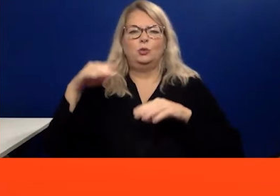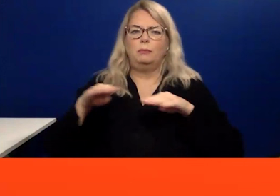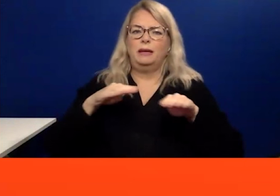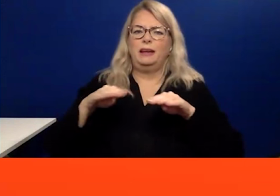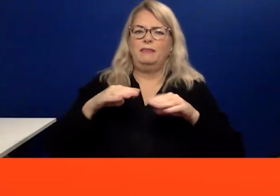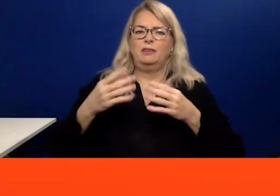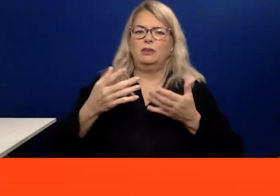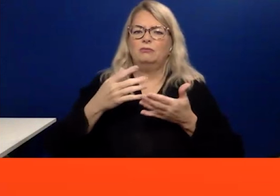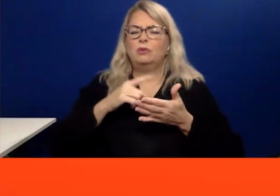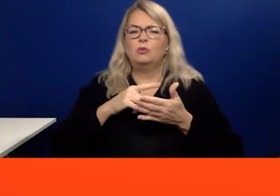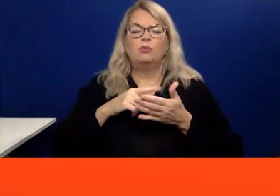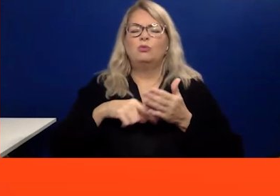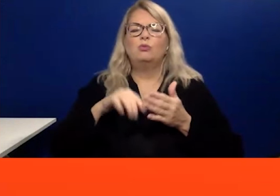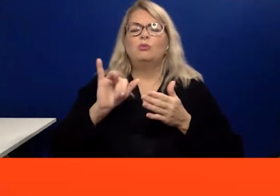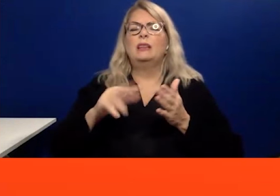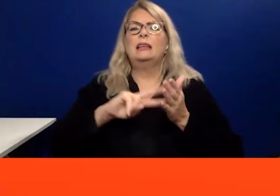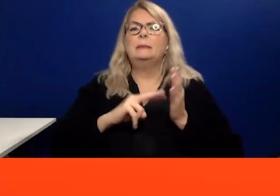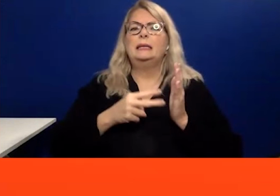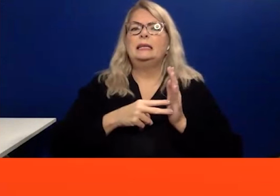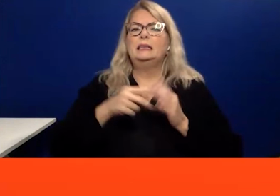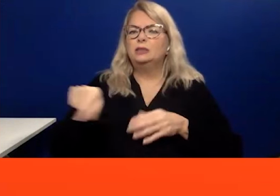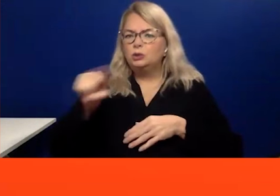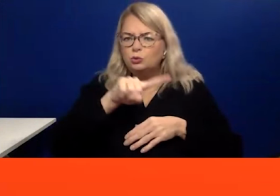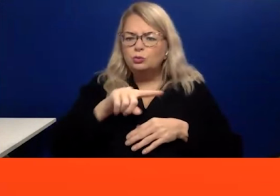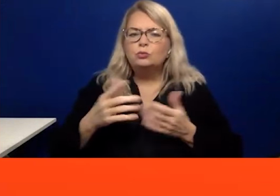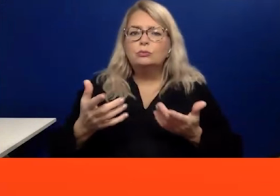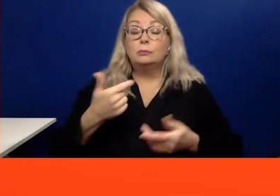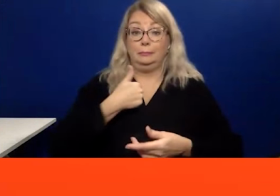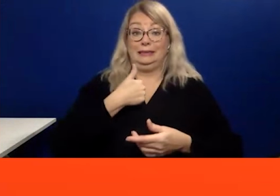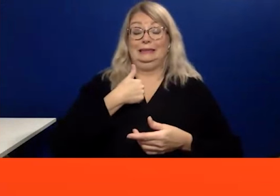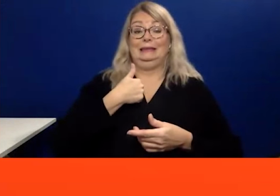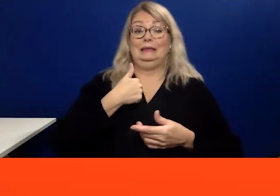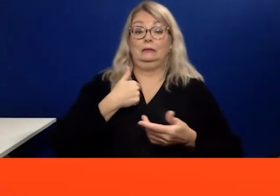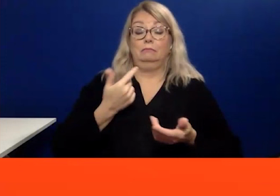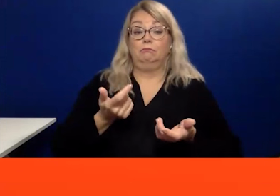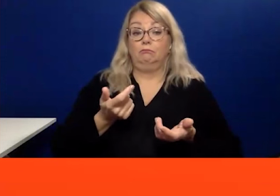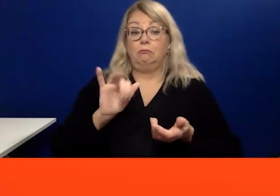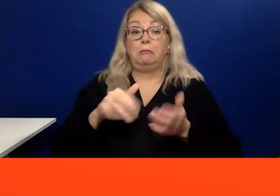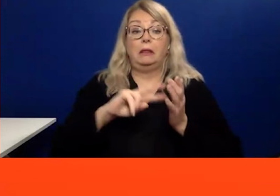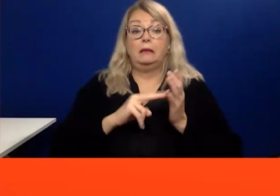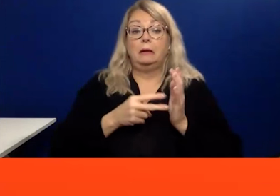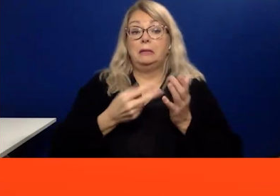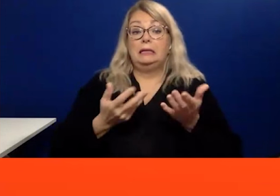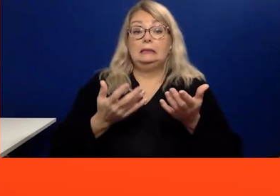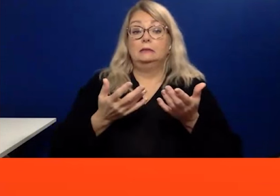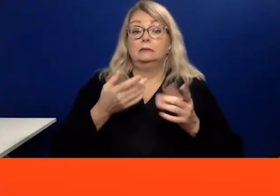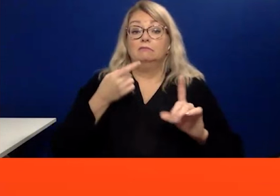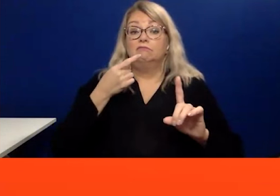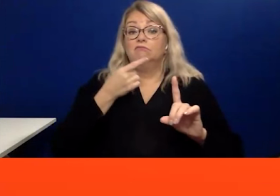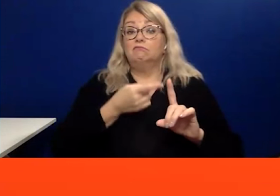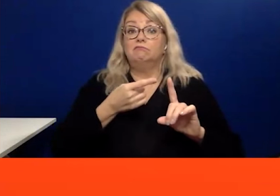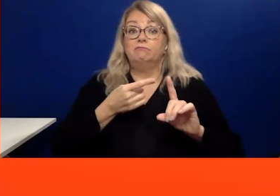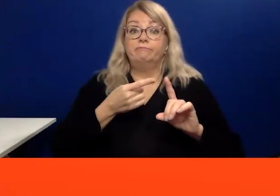you? To me, what that means is that's that point of execution where